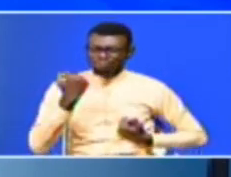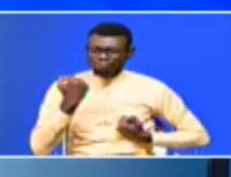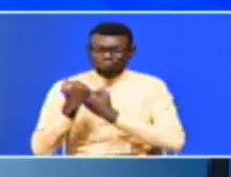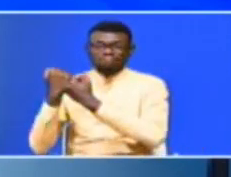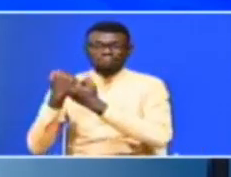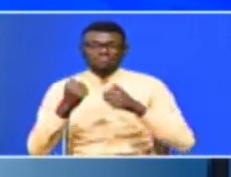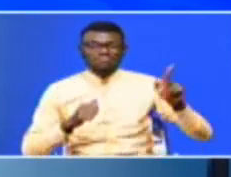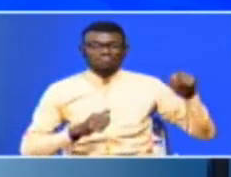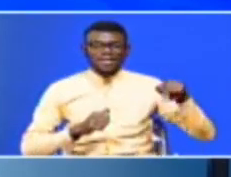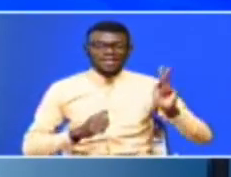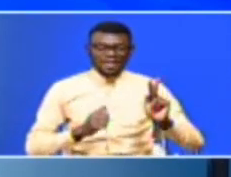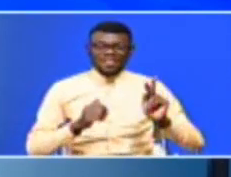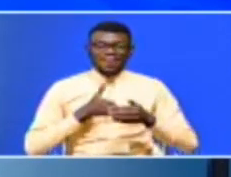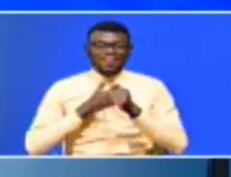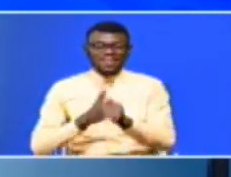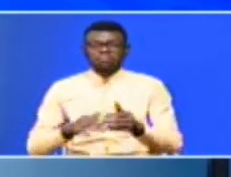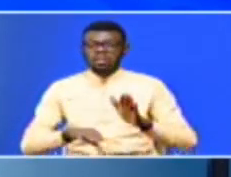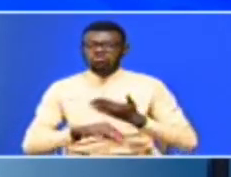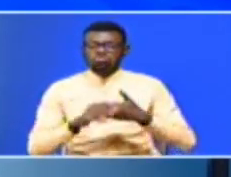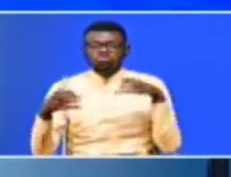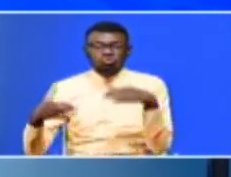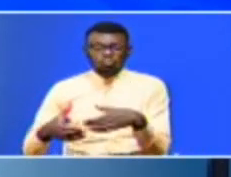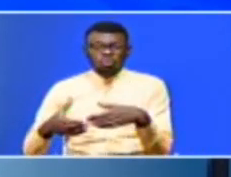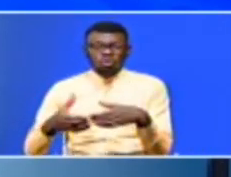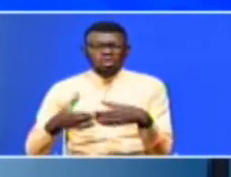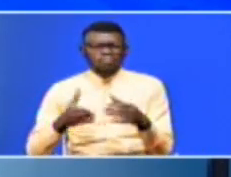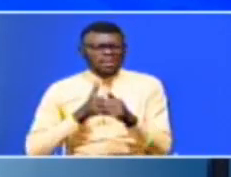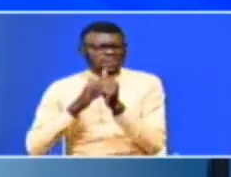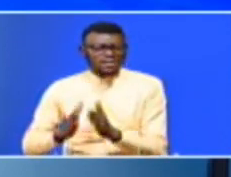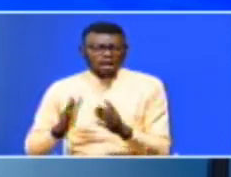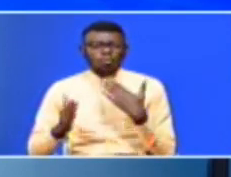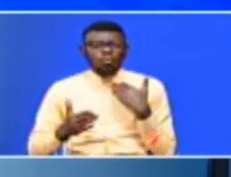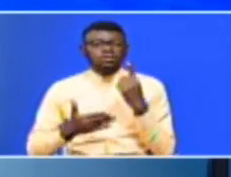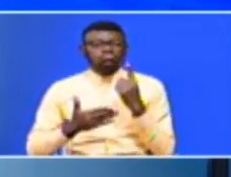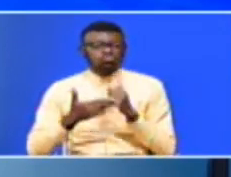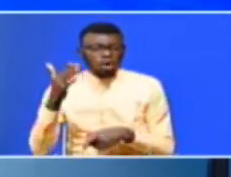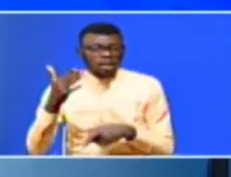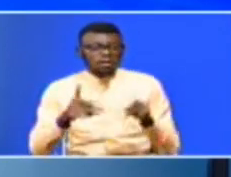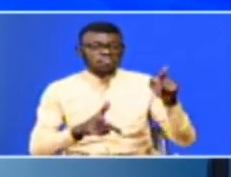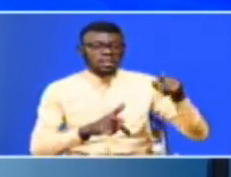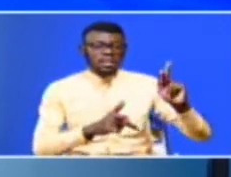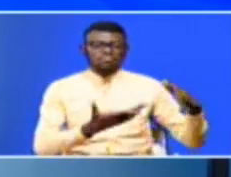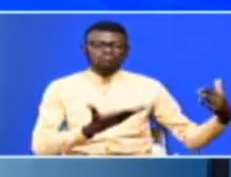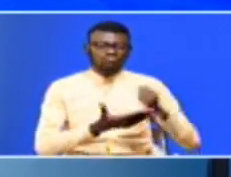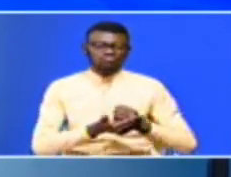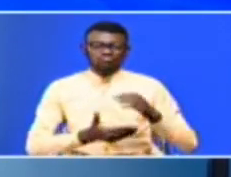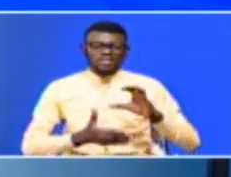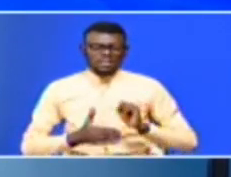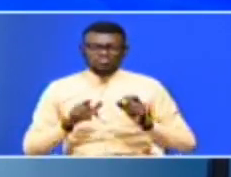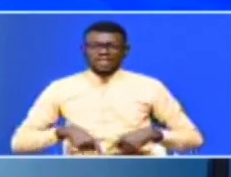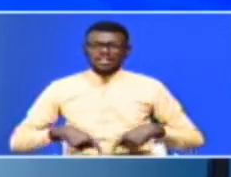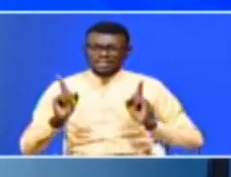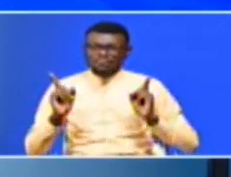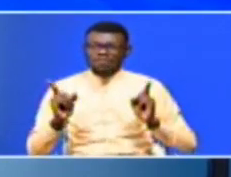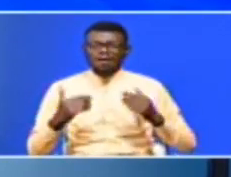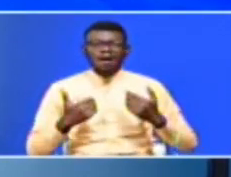as the region's kingpin. And as Ibrahim Karanja reports, the leaders now want Kenneth to be appointed to the cabinet to give him a platform